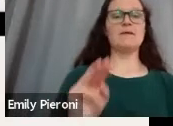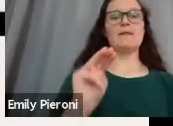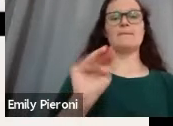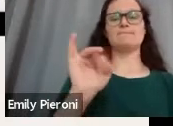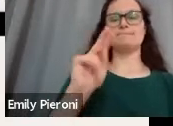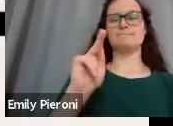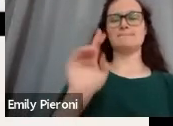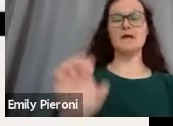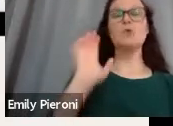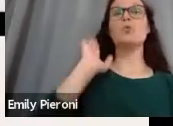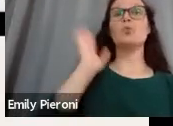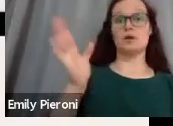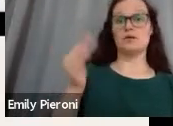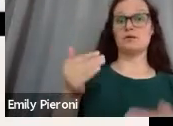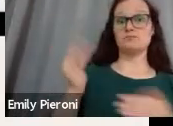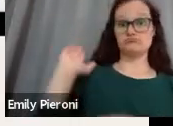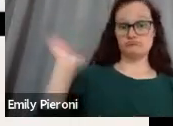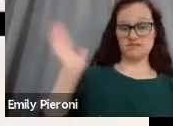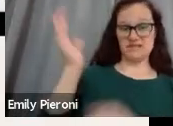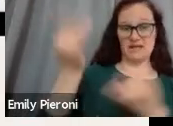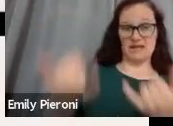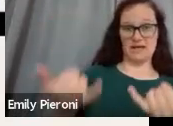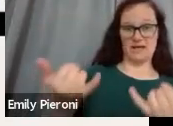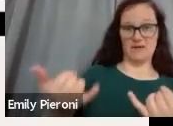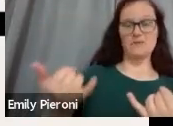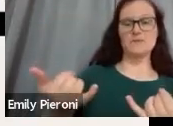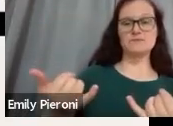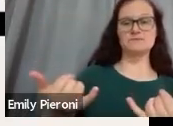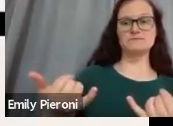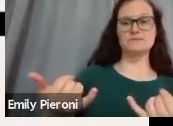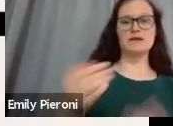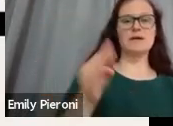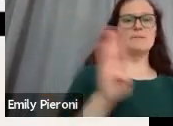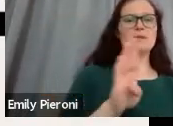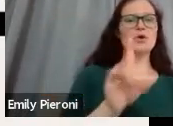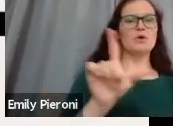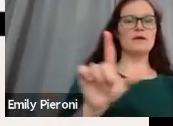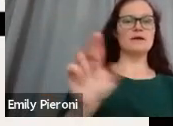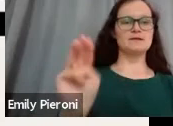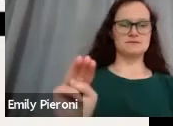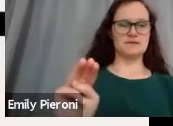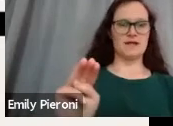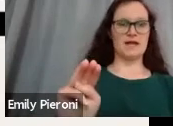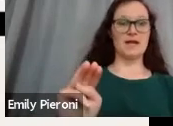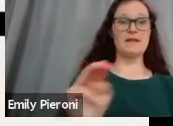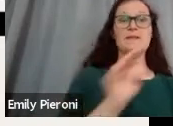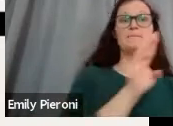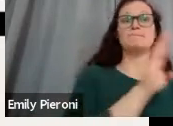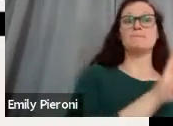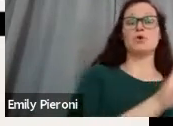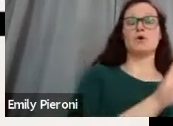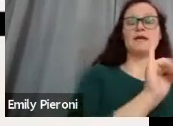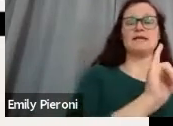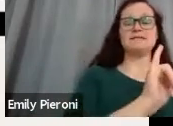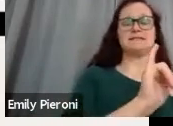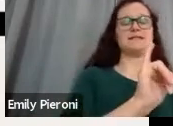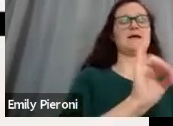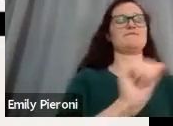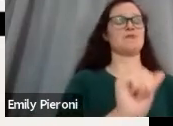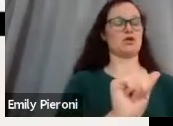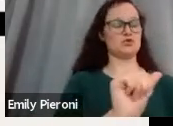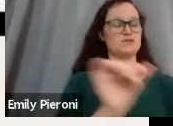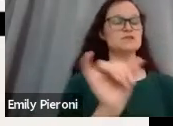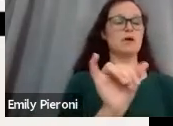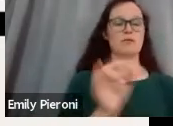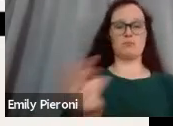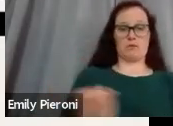do, because the Bureau of Land Management and the Bureau of Indian Affairs have a draft environmental impact